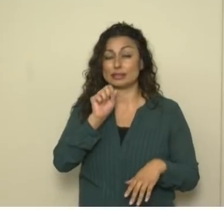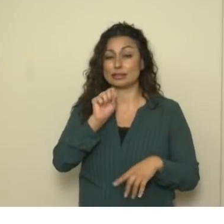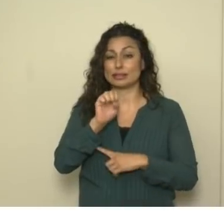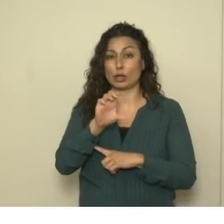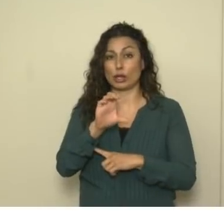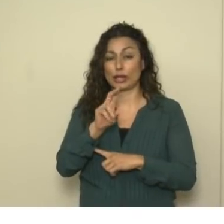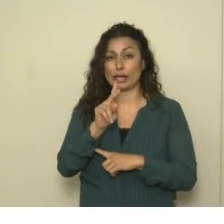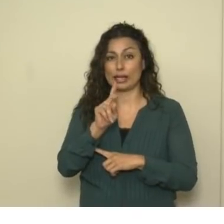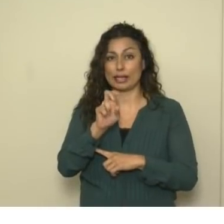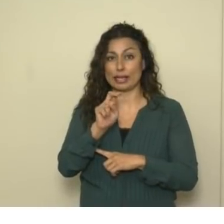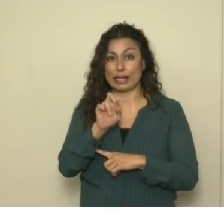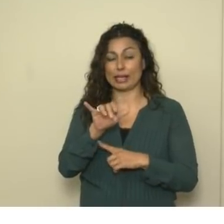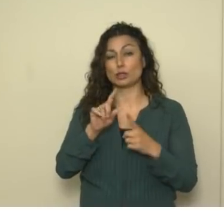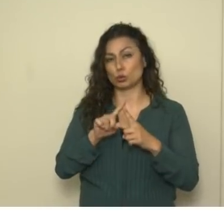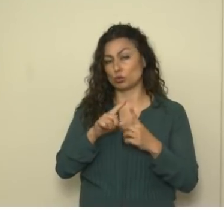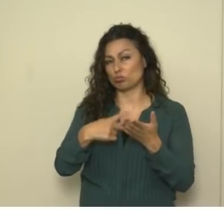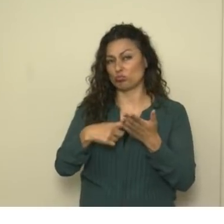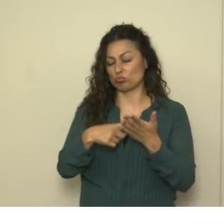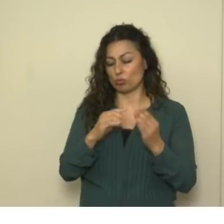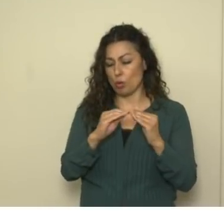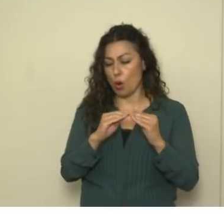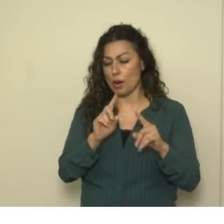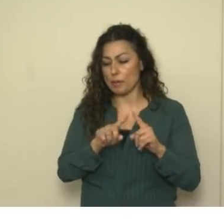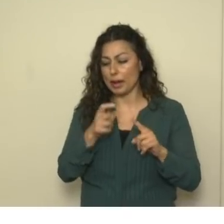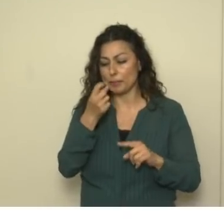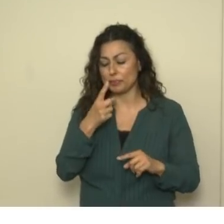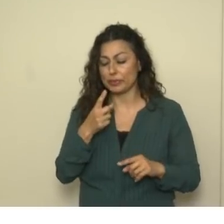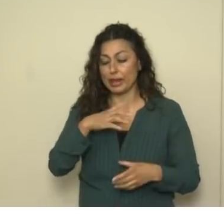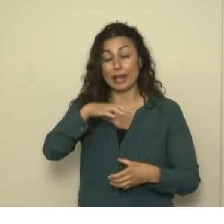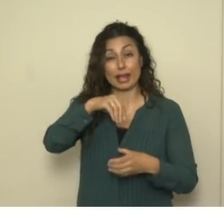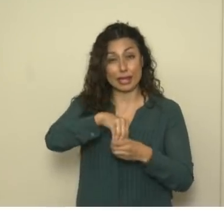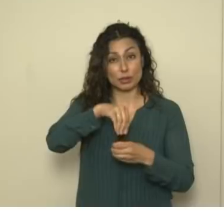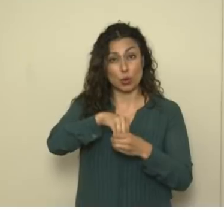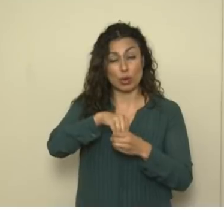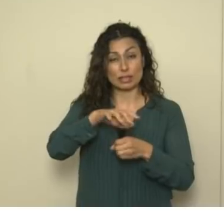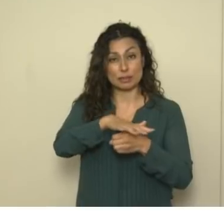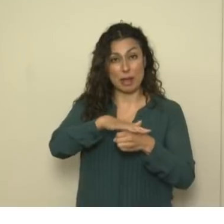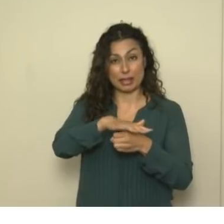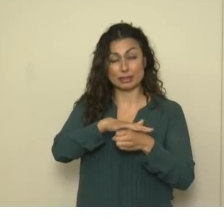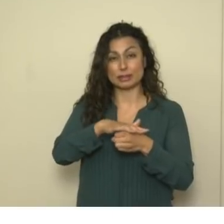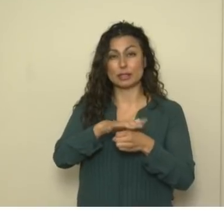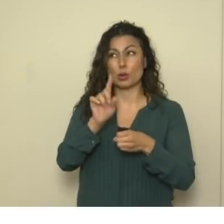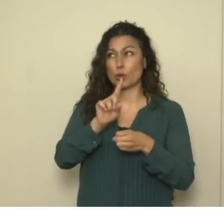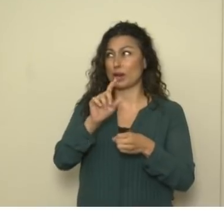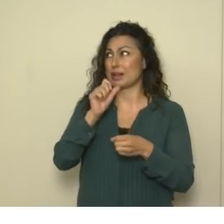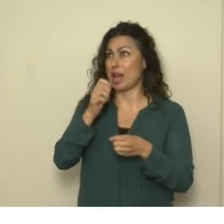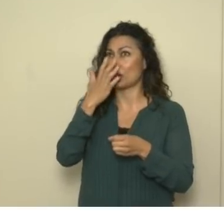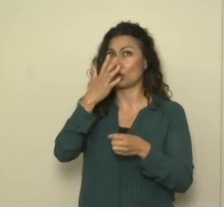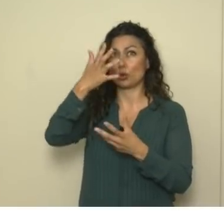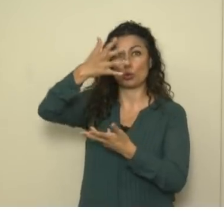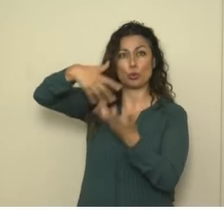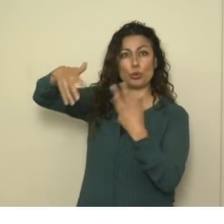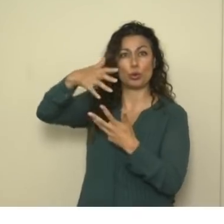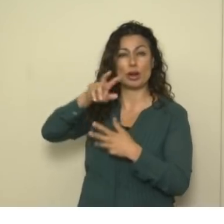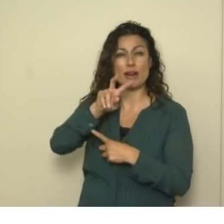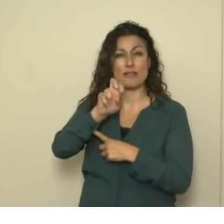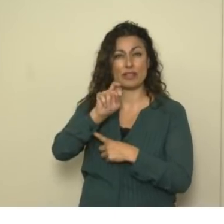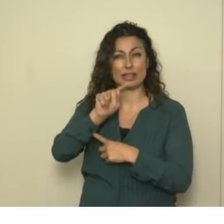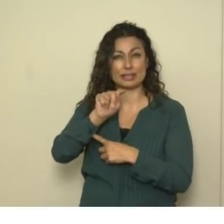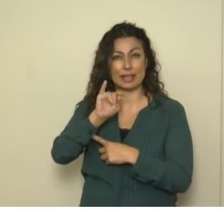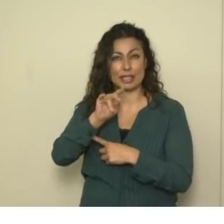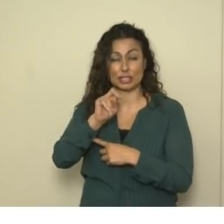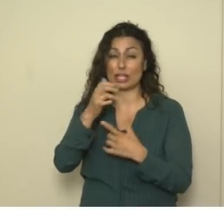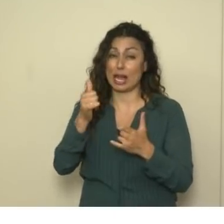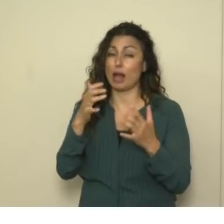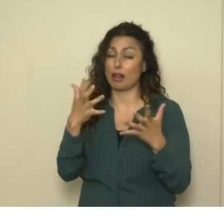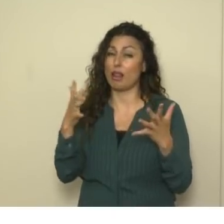But again, as I'm closing, remember indoor spaces, particularly where there's poor ventilation, and ventilation is becoming a big concern now